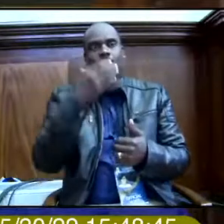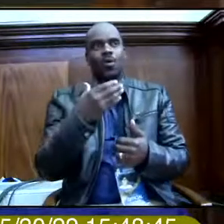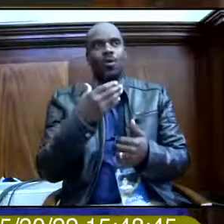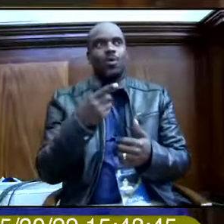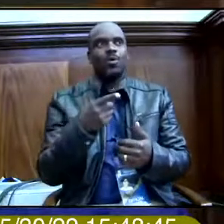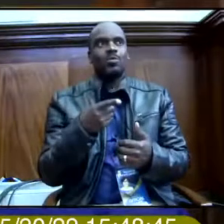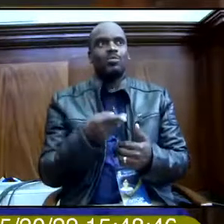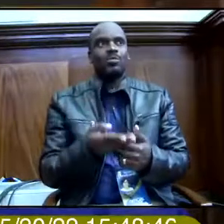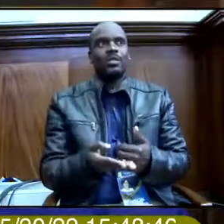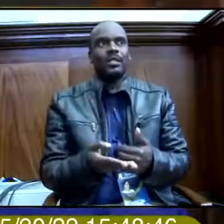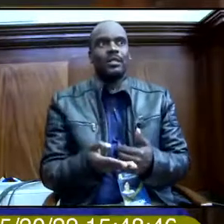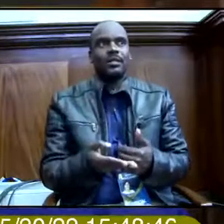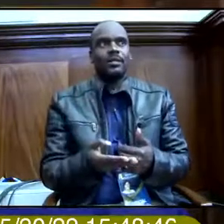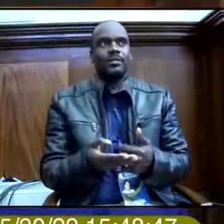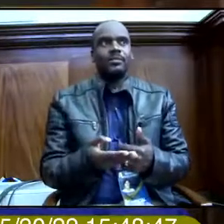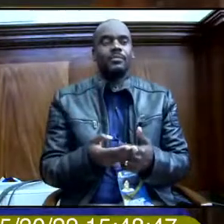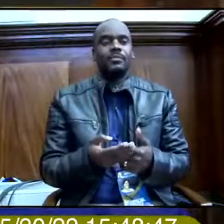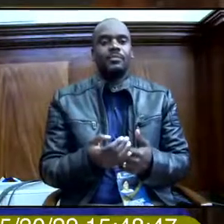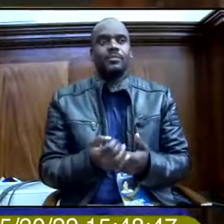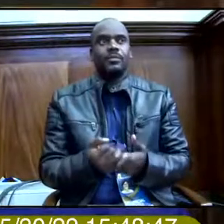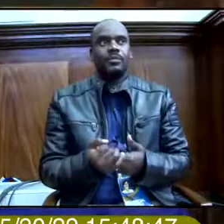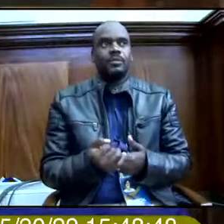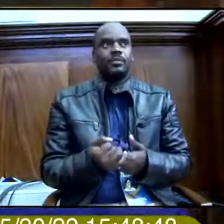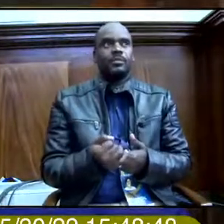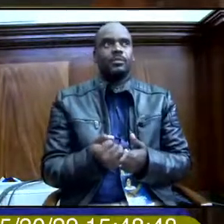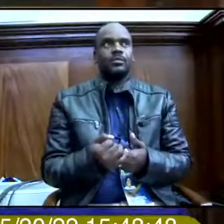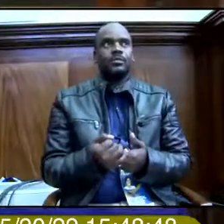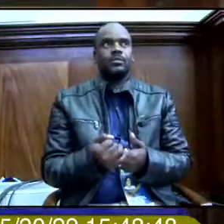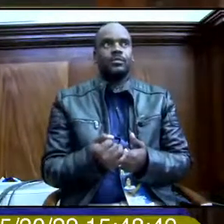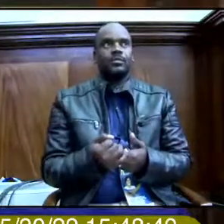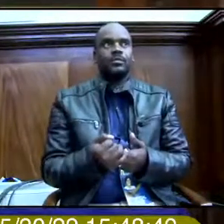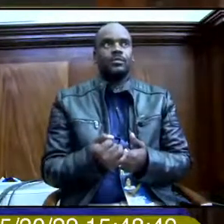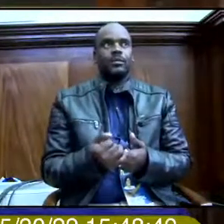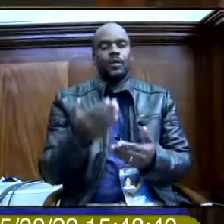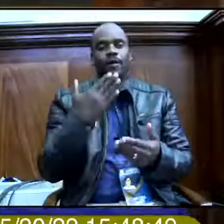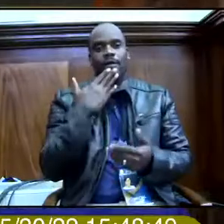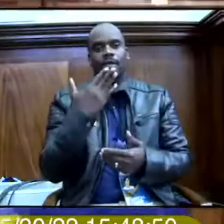be alleviated by the government i thank you